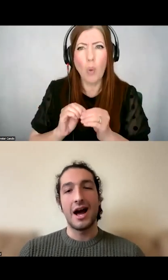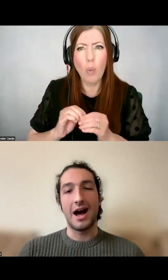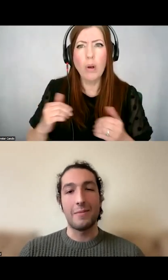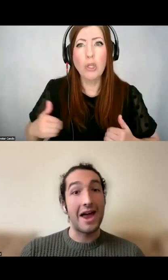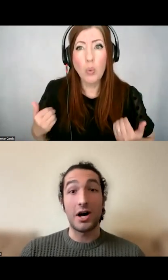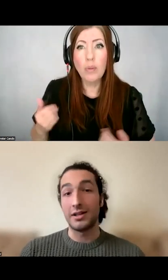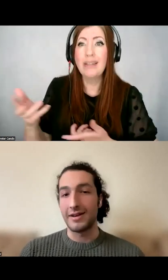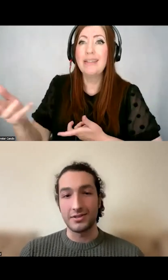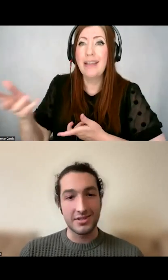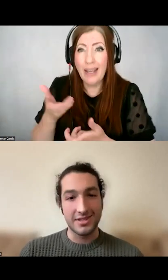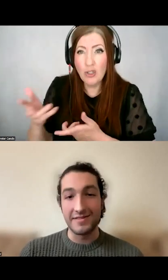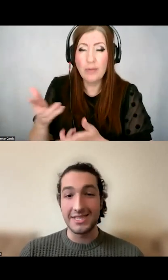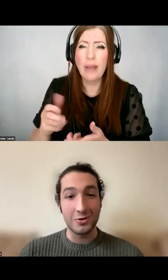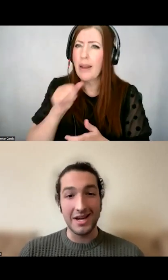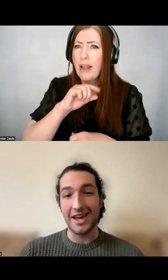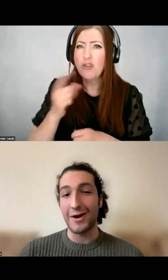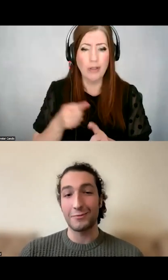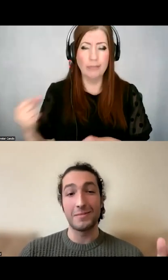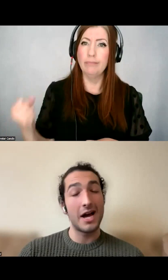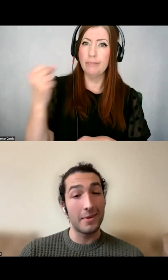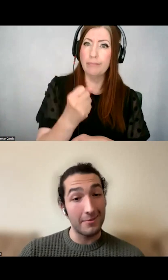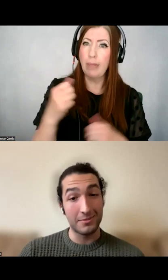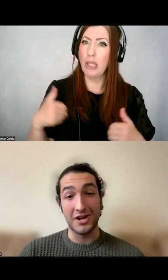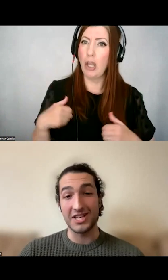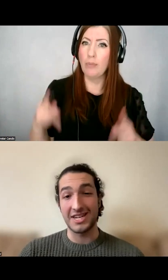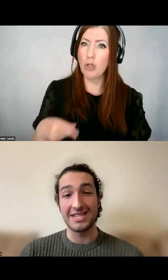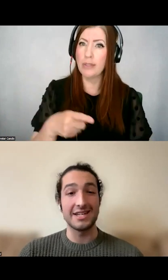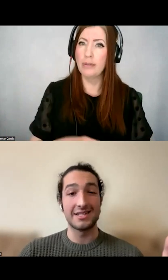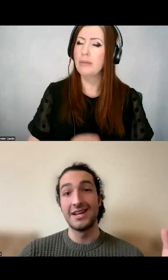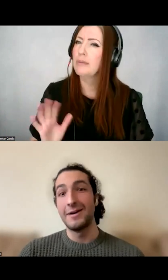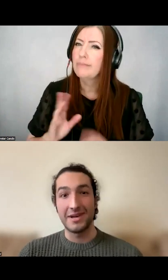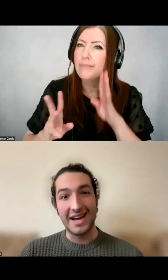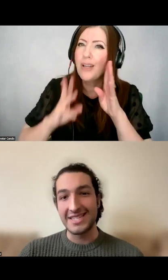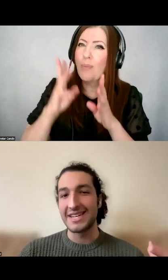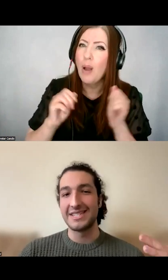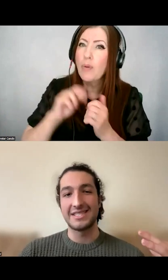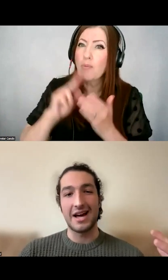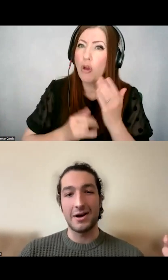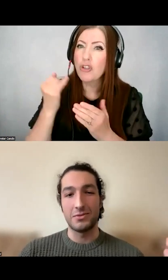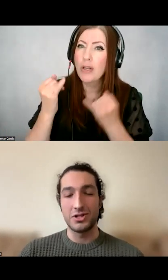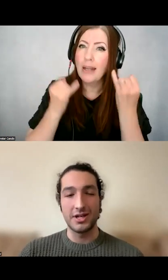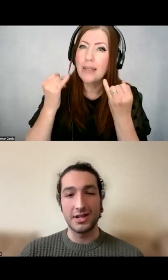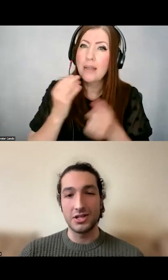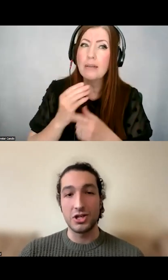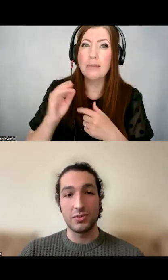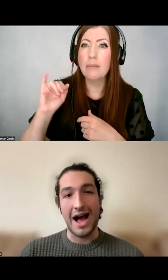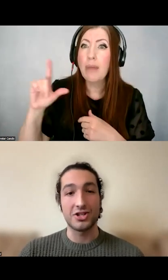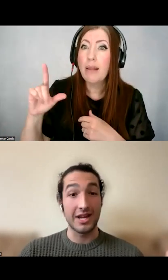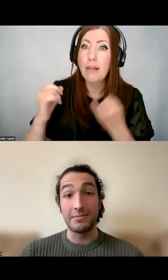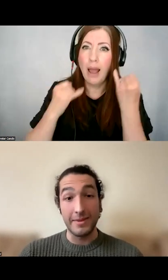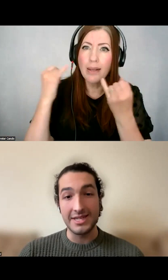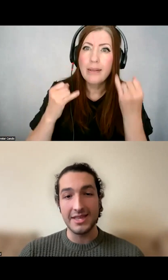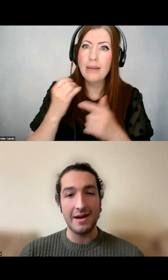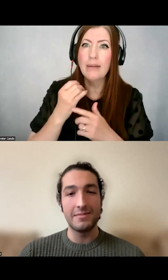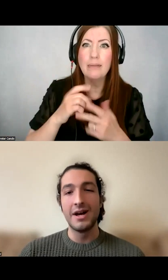engagement at all levels of decision making, from coming up with project ideas, bill ideas, to